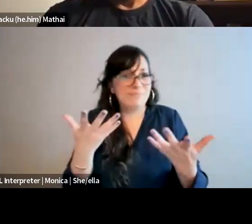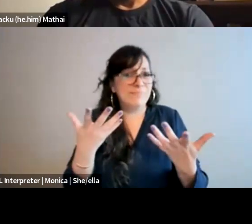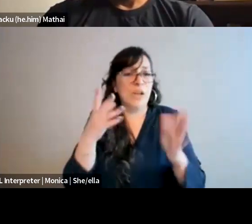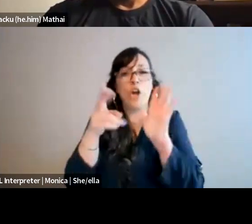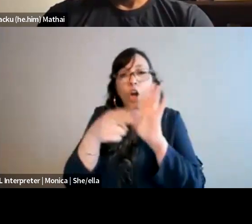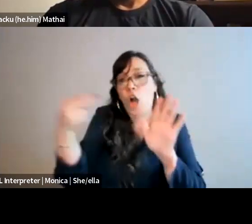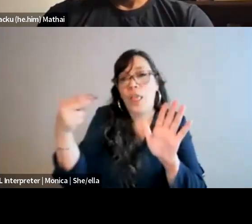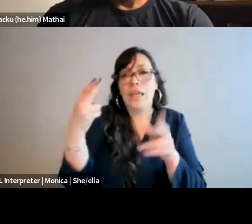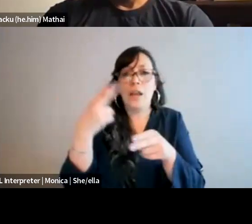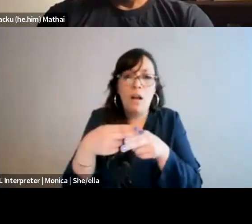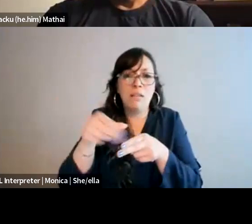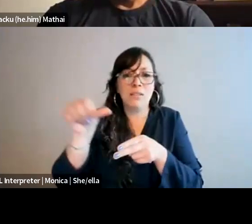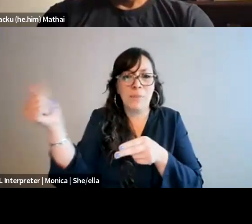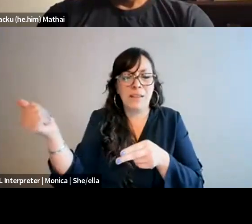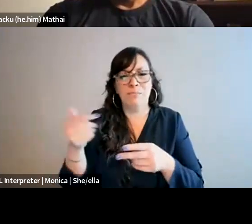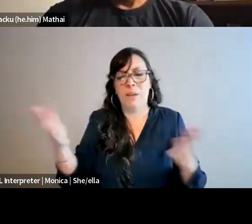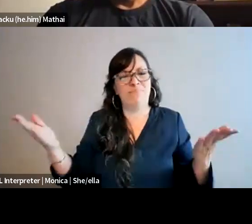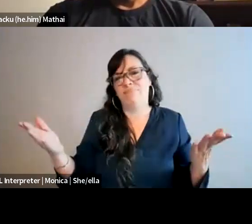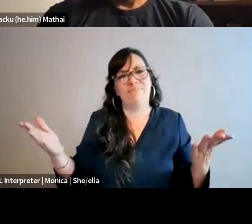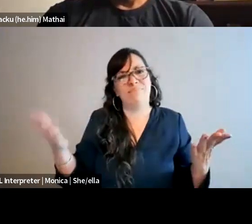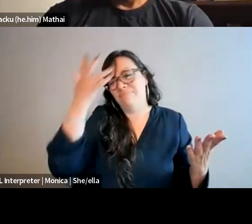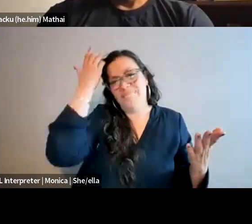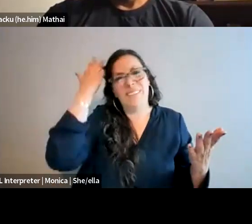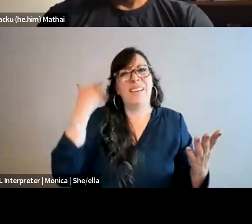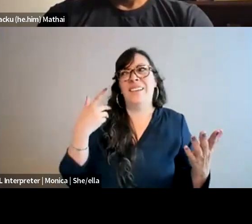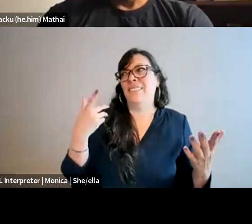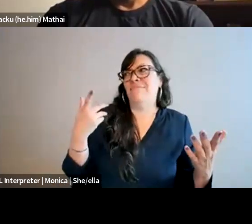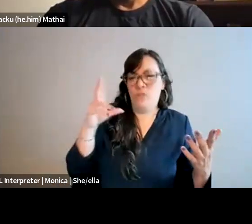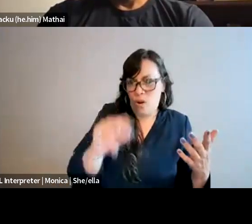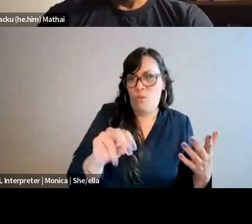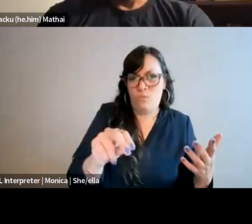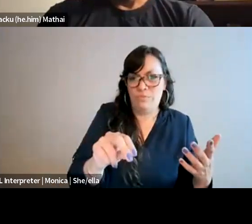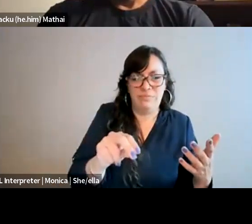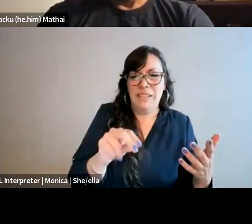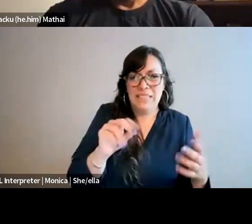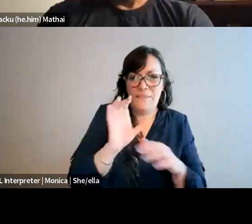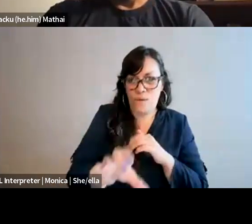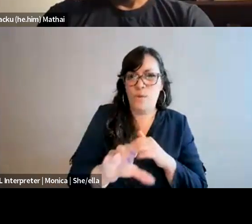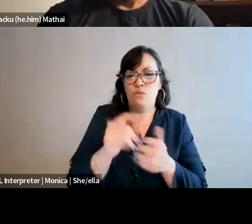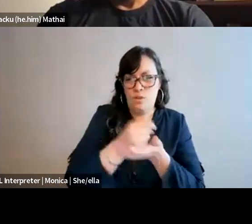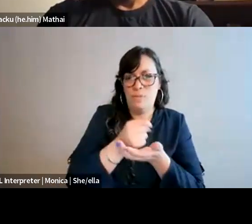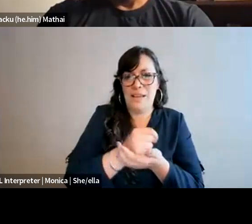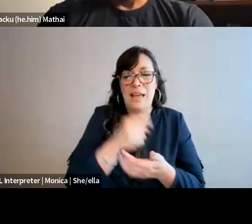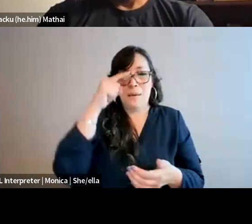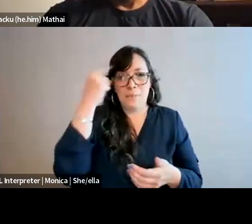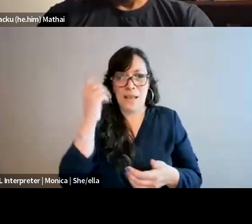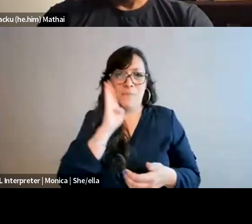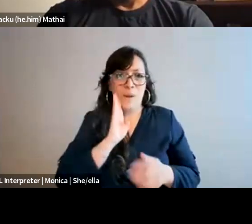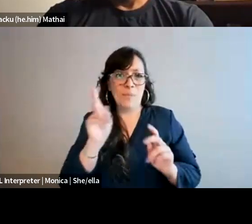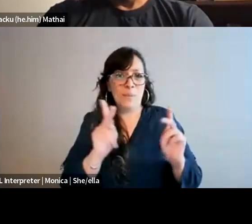but like, again, use that example as like, oh, is that forced treatment? And further, Black and Brown people are more likely